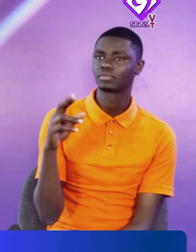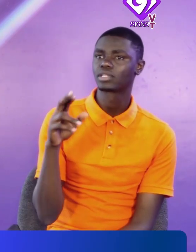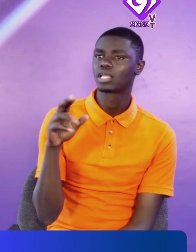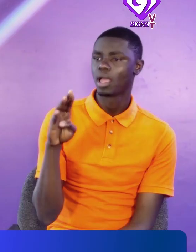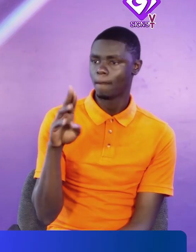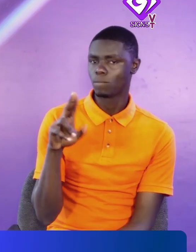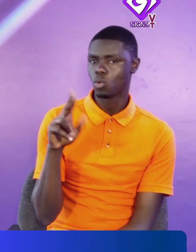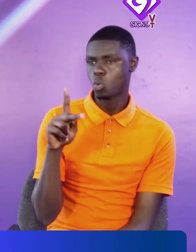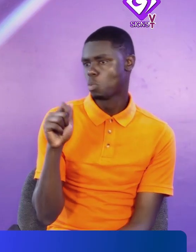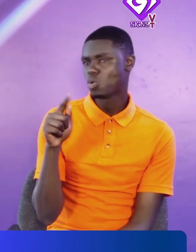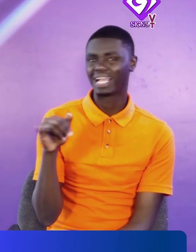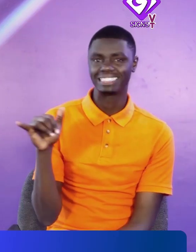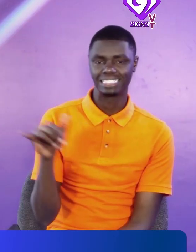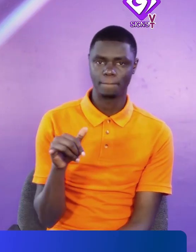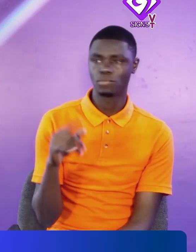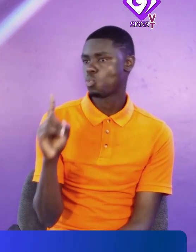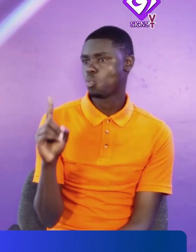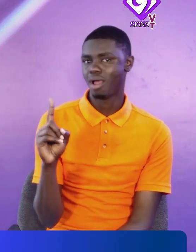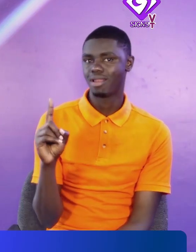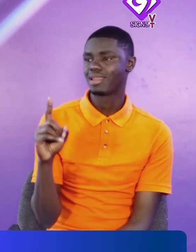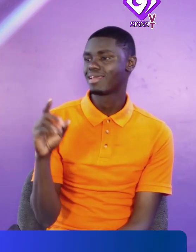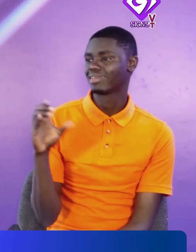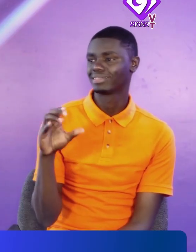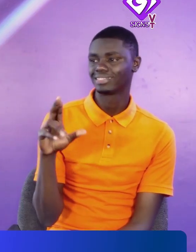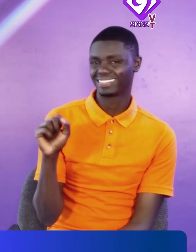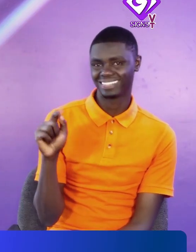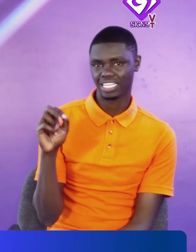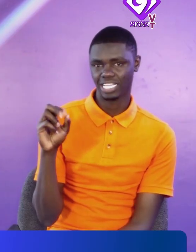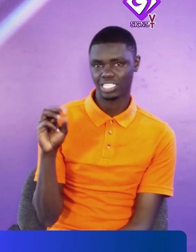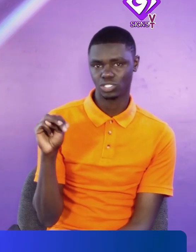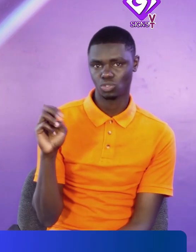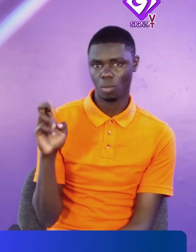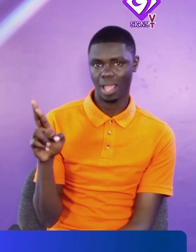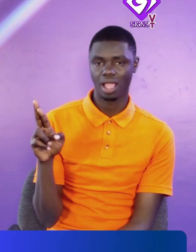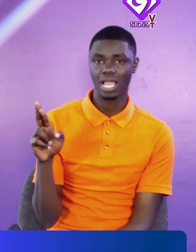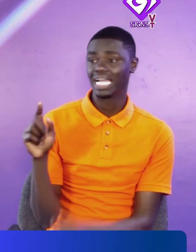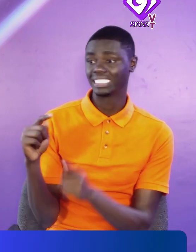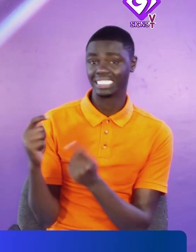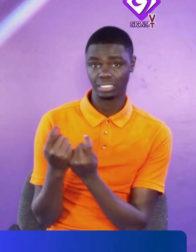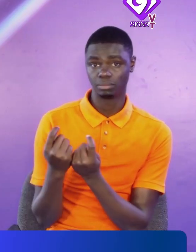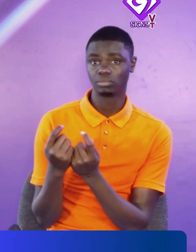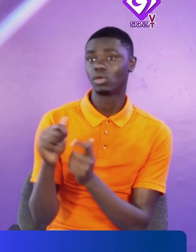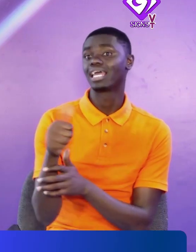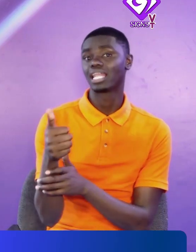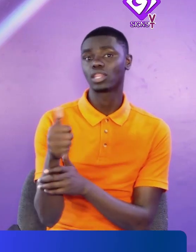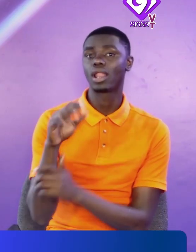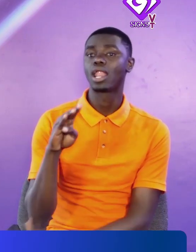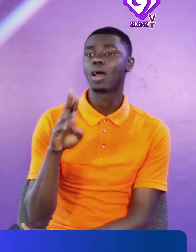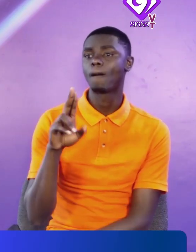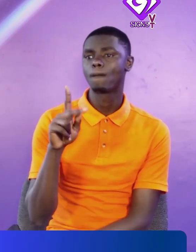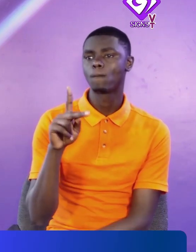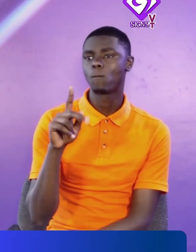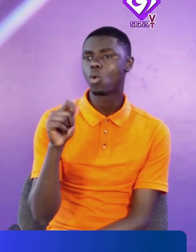Unaona sasa? Moja ni customer team, Gresini ni customer team ya Ducati na Ducati. Sasa Marc Marquez